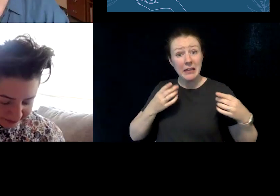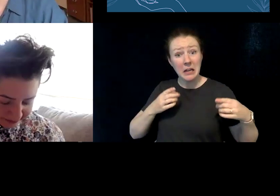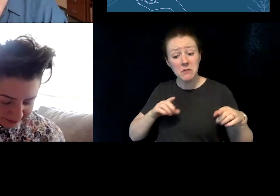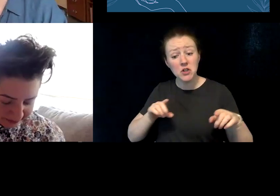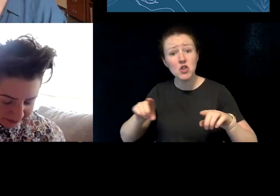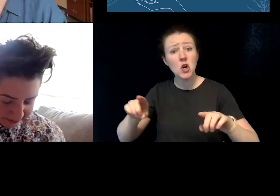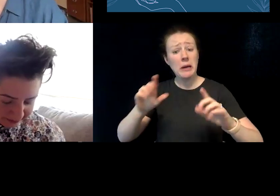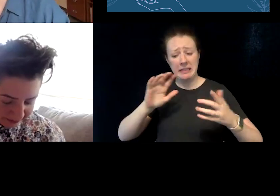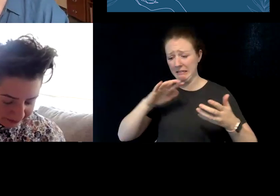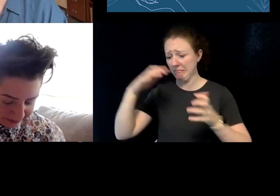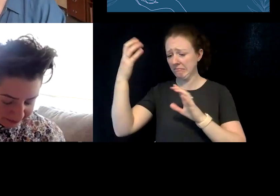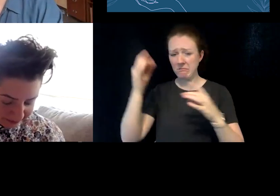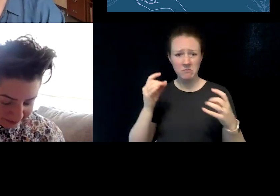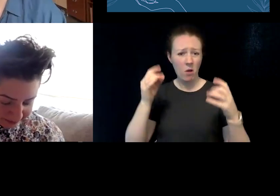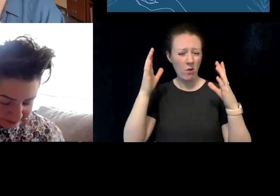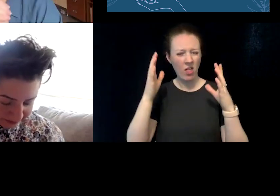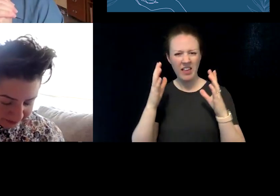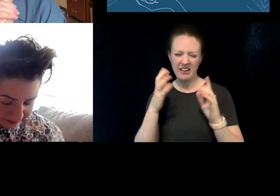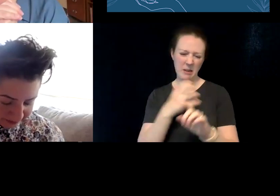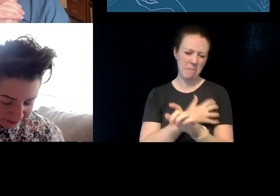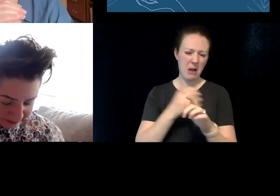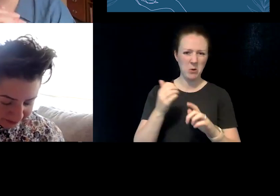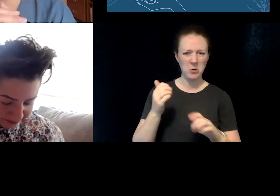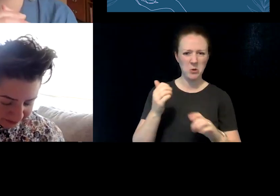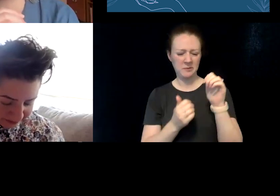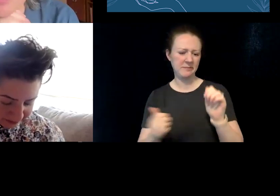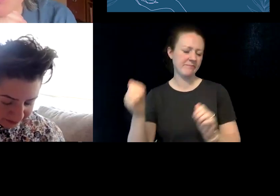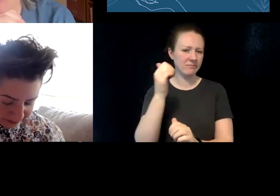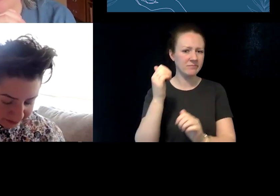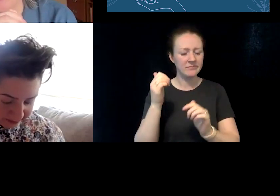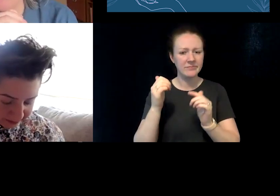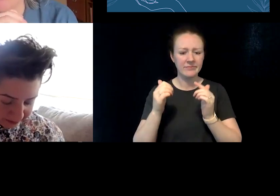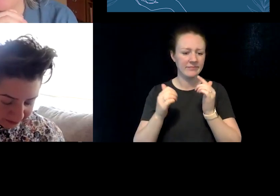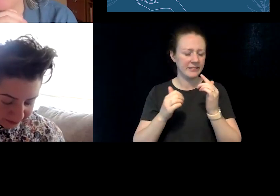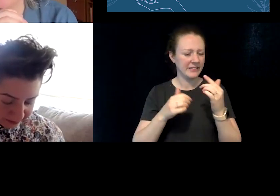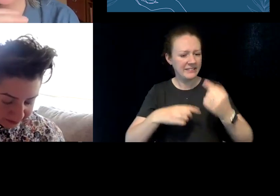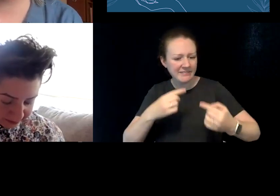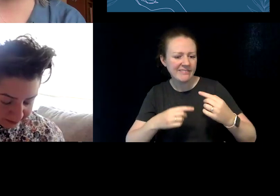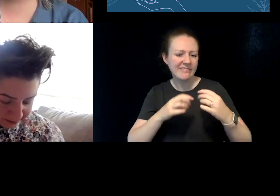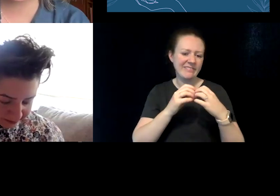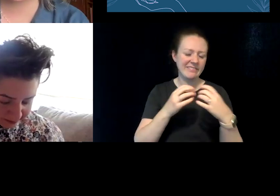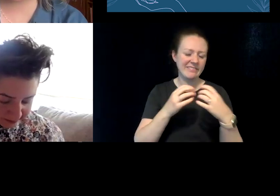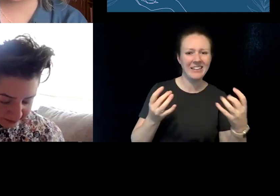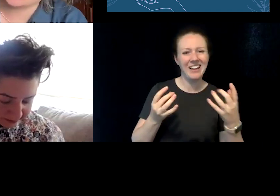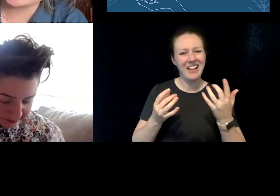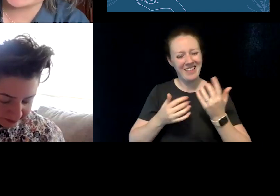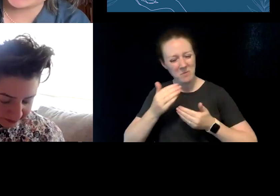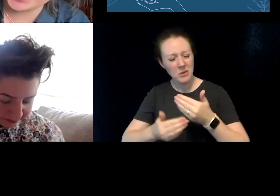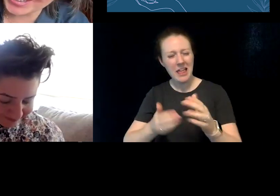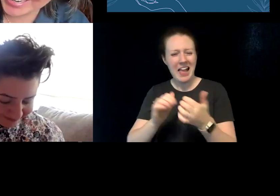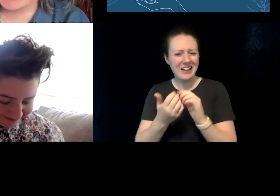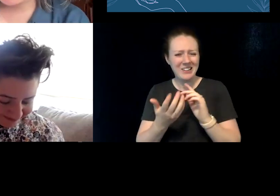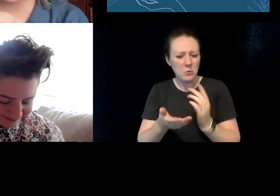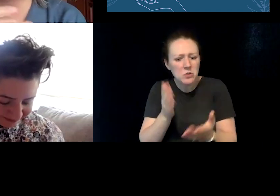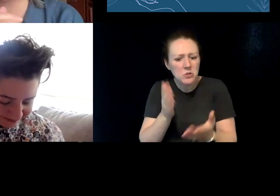skewed power dynamic, and how do you recover after such a process? That's a really big question, but I think just so we don't leave our friend